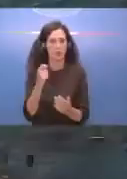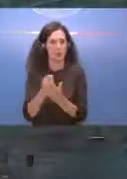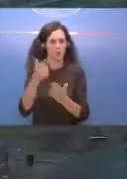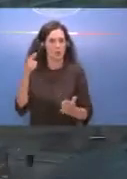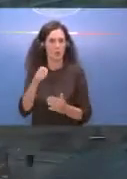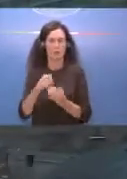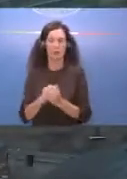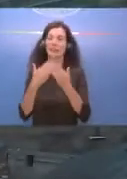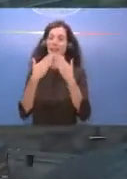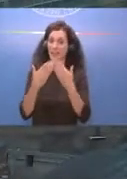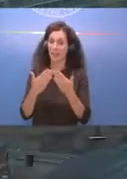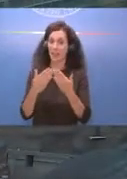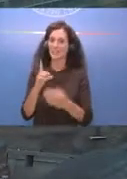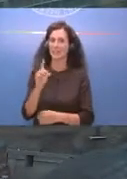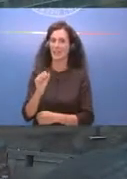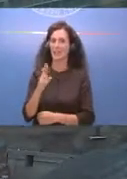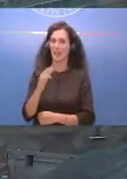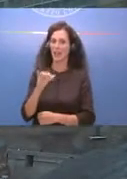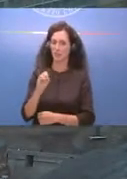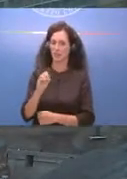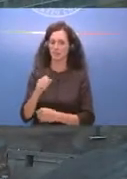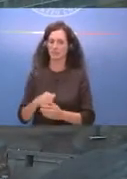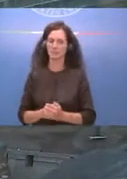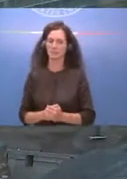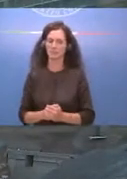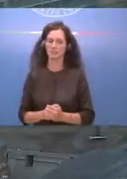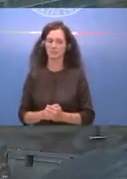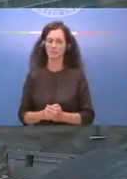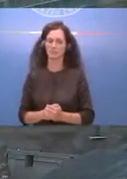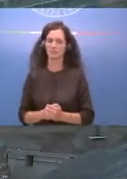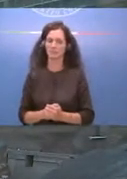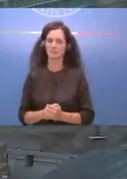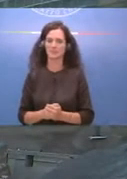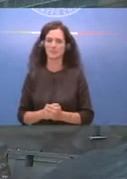mister president ministro